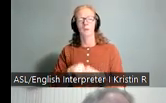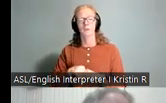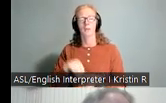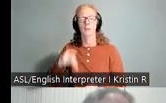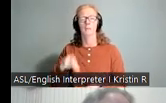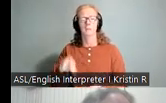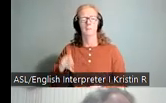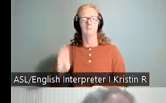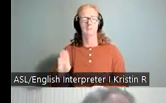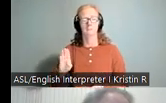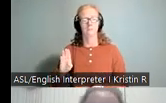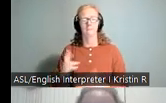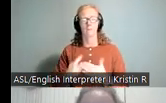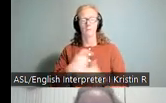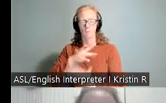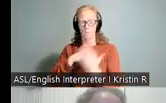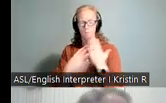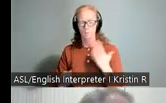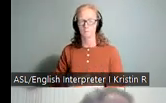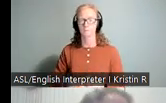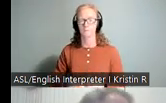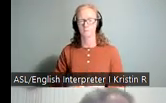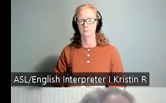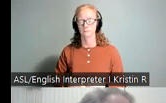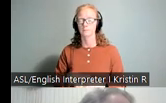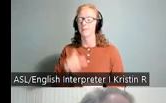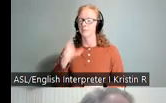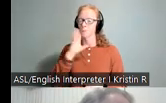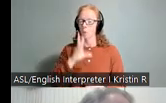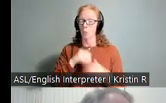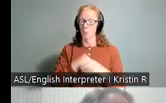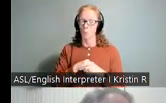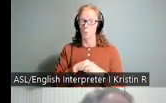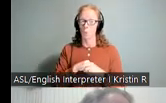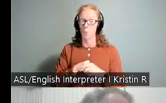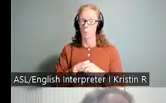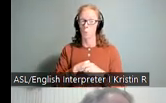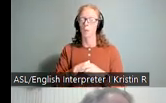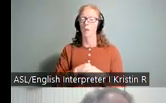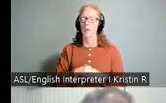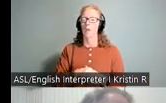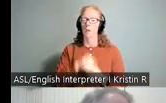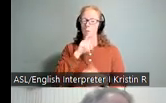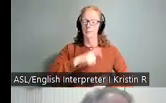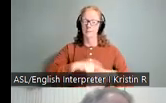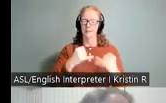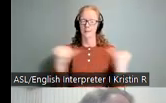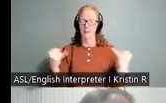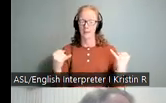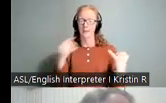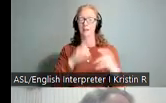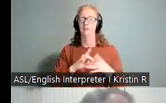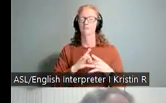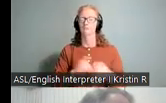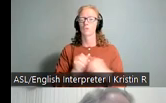the Bureau review schedule. This should include realistic timelines based on oversight board